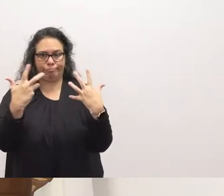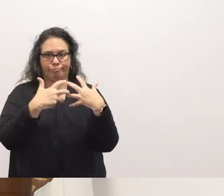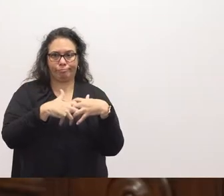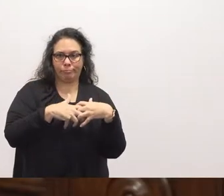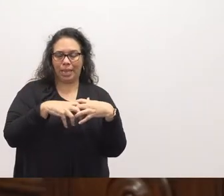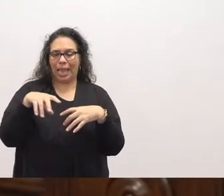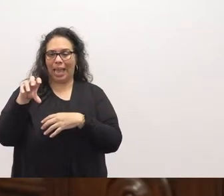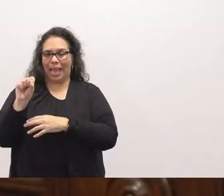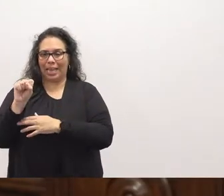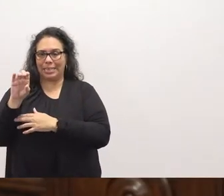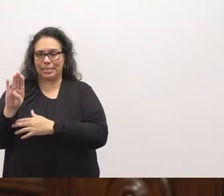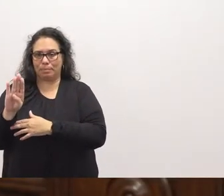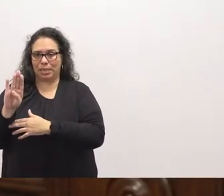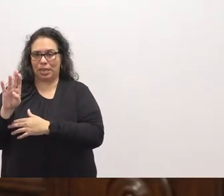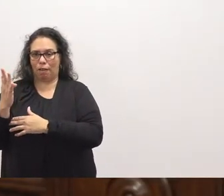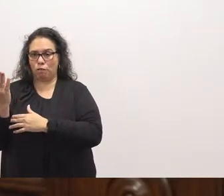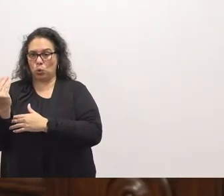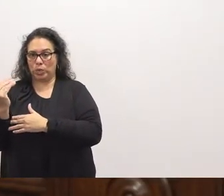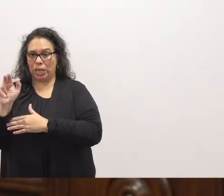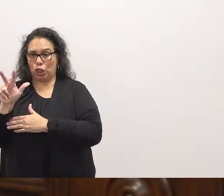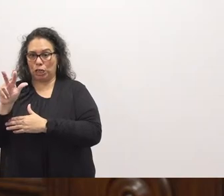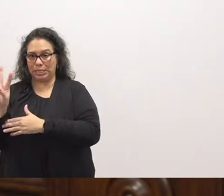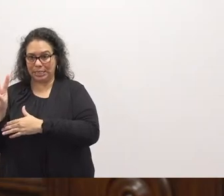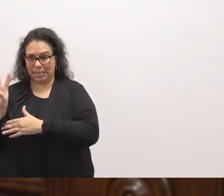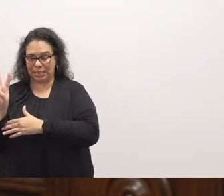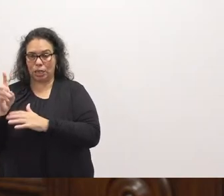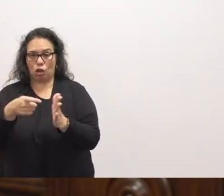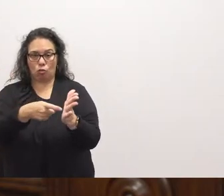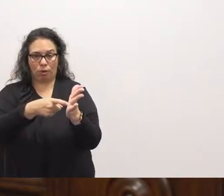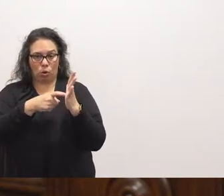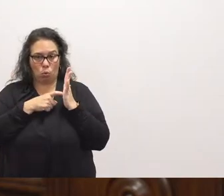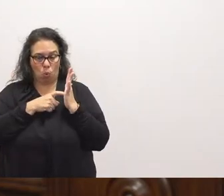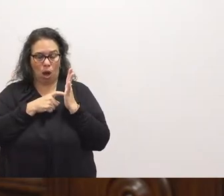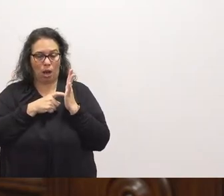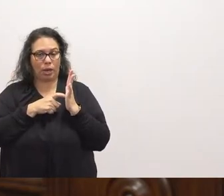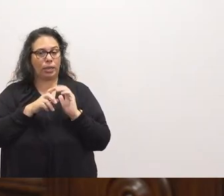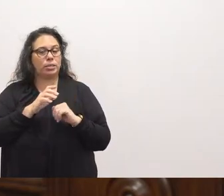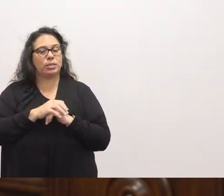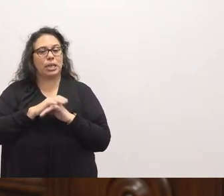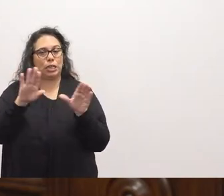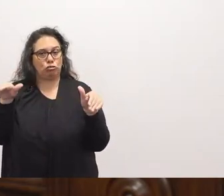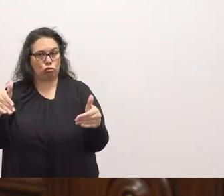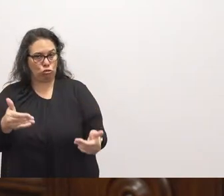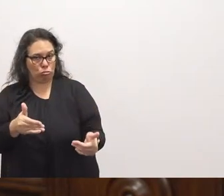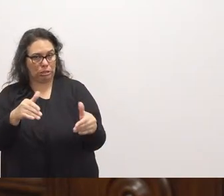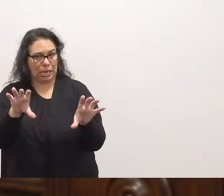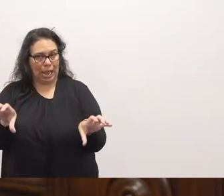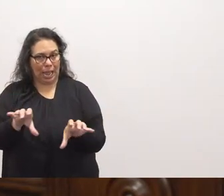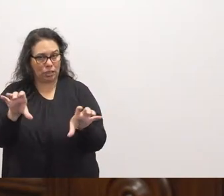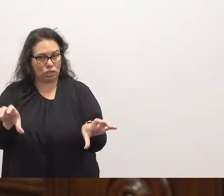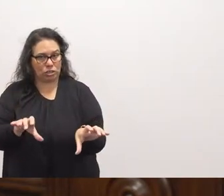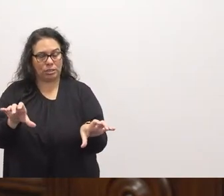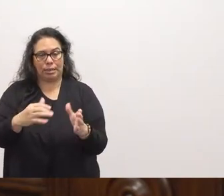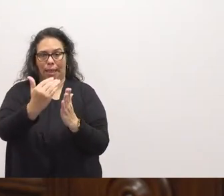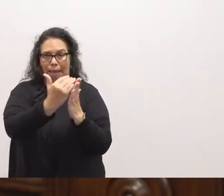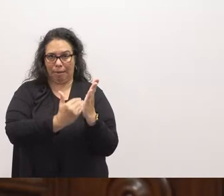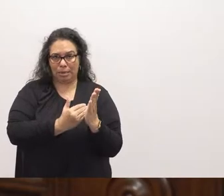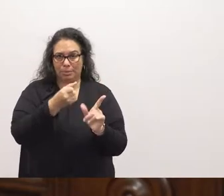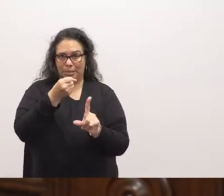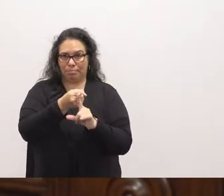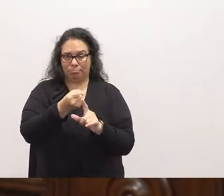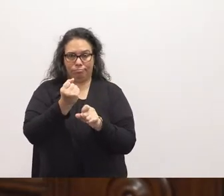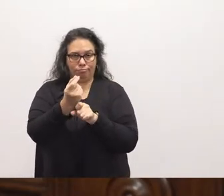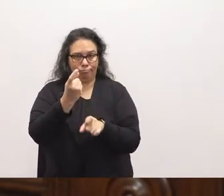SB 1436, which requires orally introducing actions on items impacting the